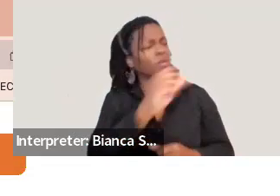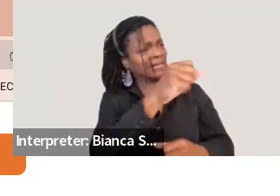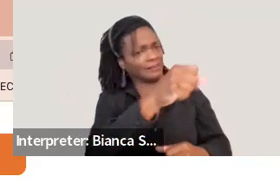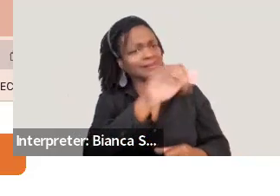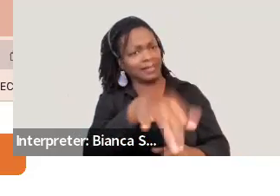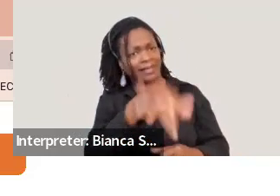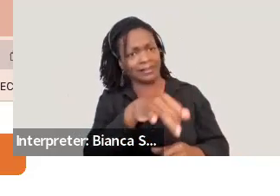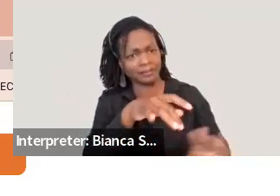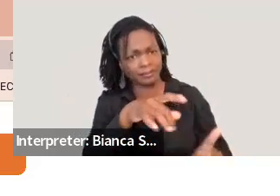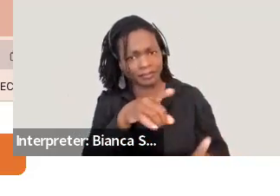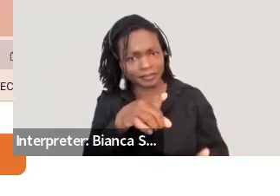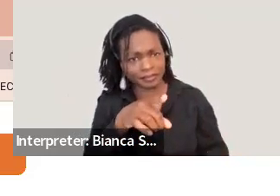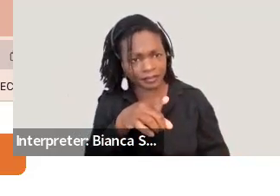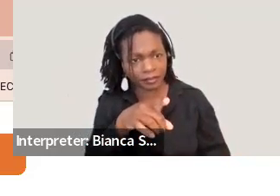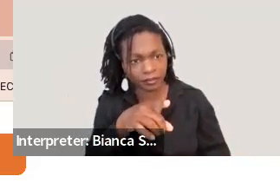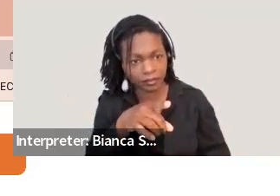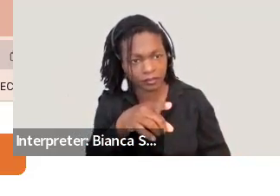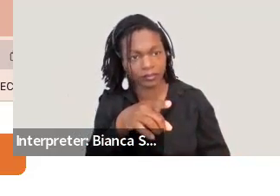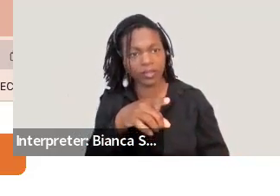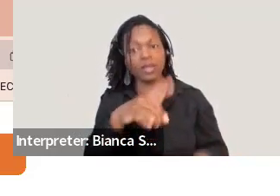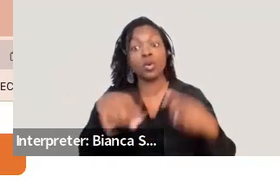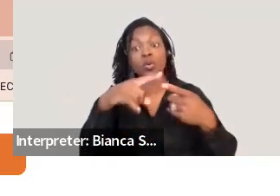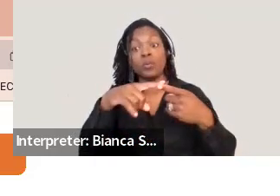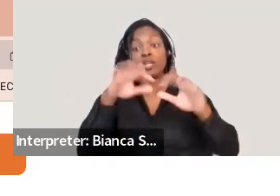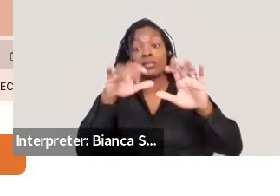you can kind of see when you type in a zip code,